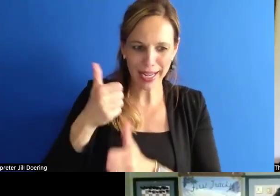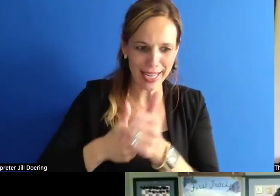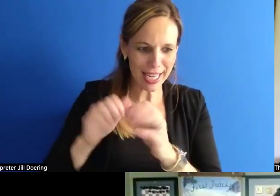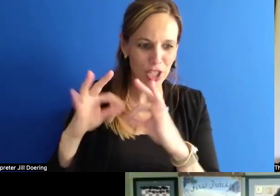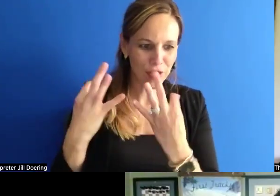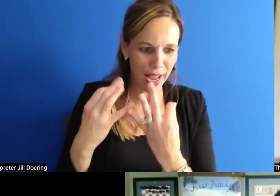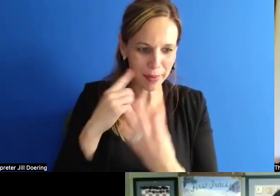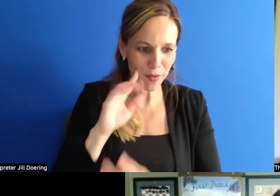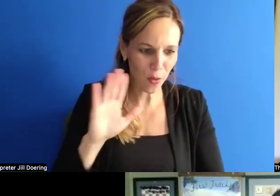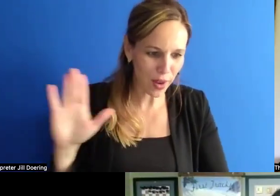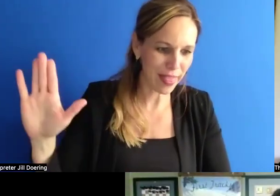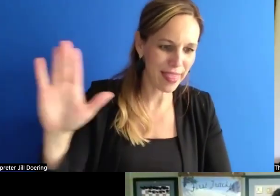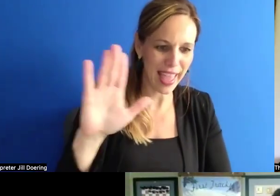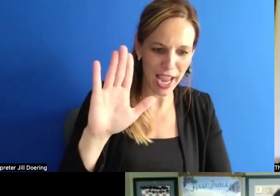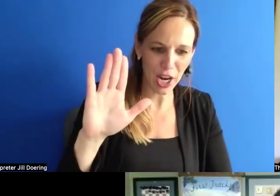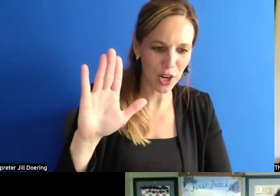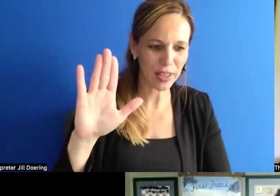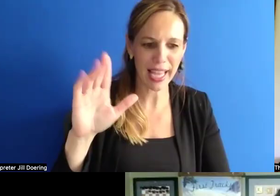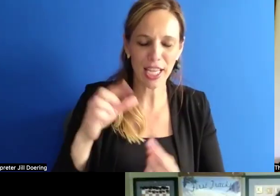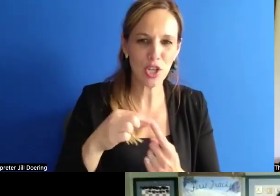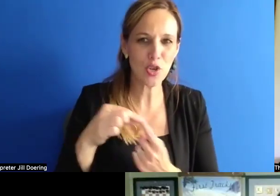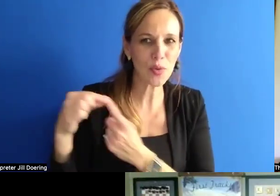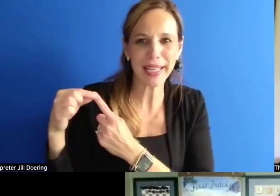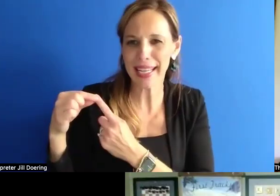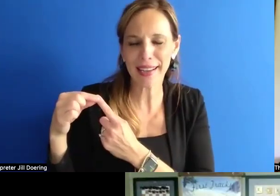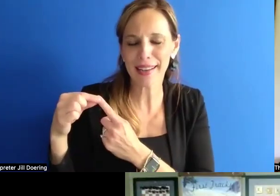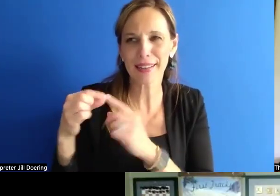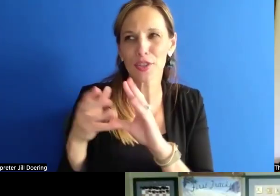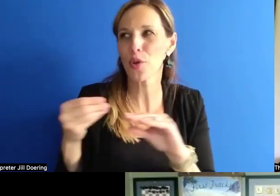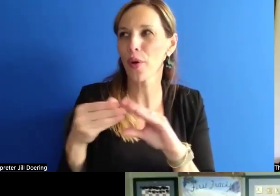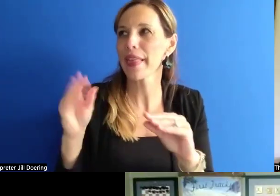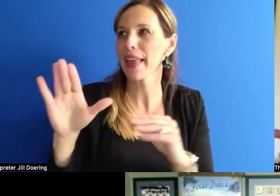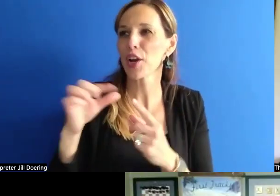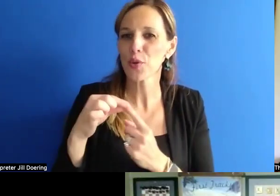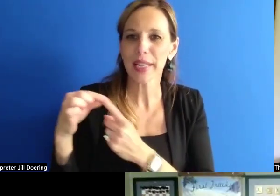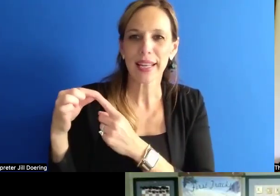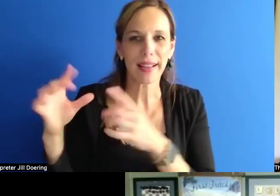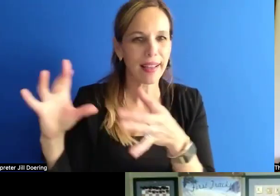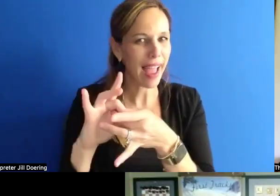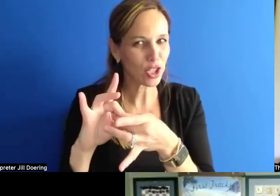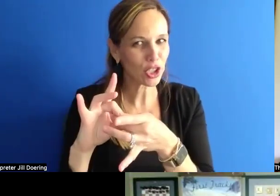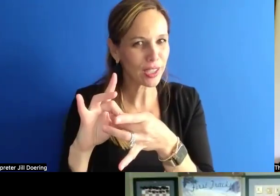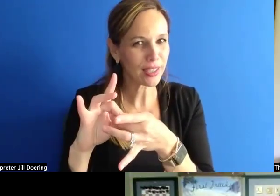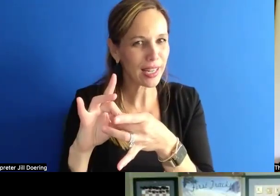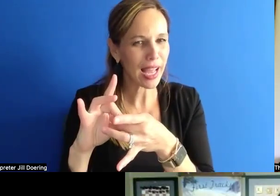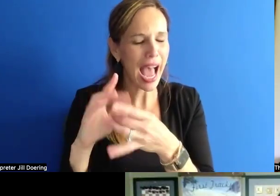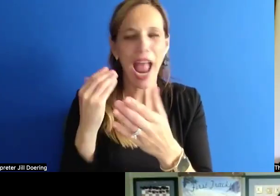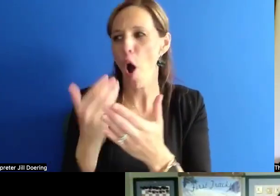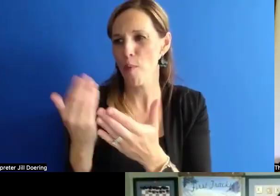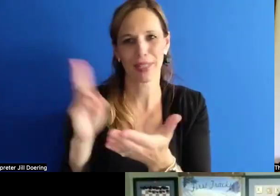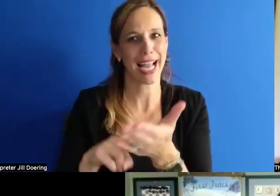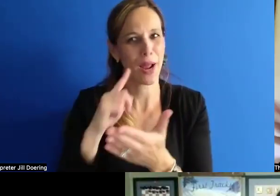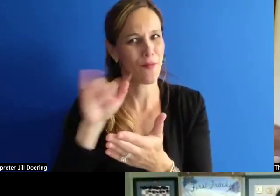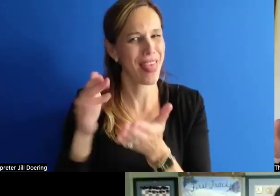unique stories or connections. So it was like I almost signed up for the cruise, but